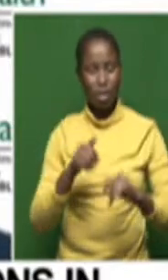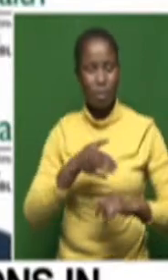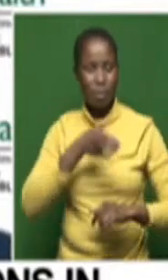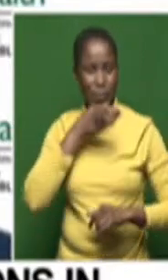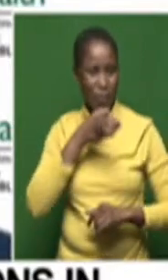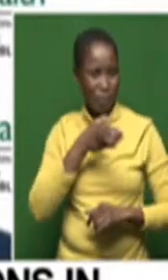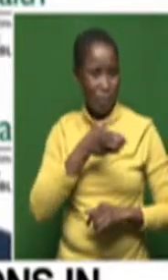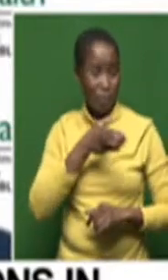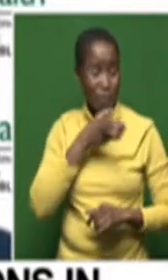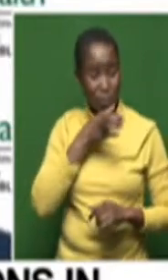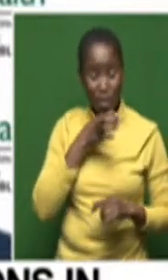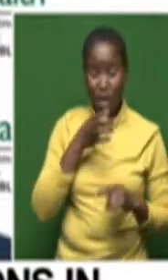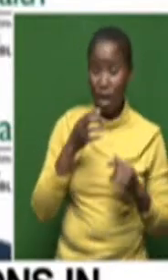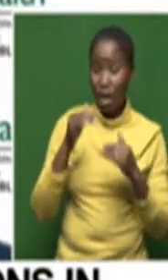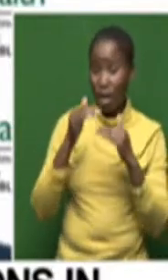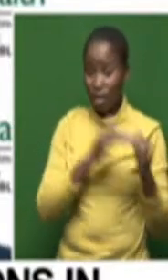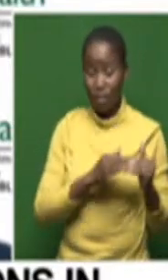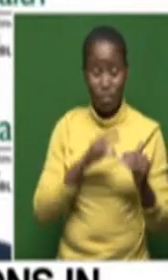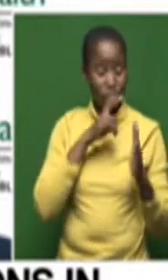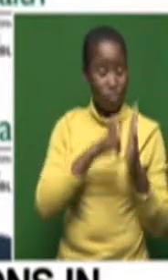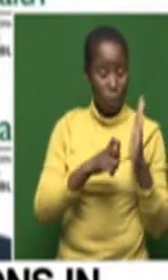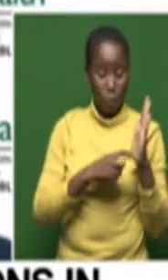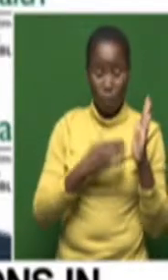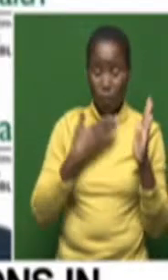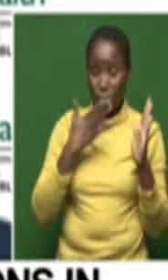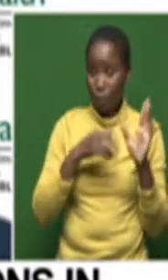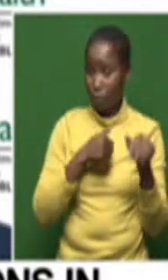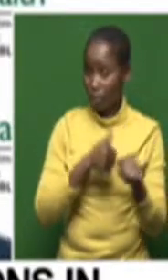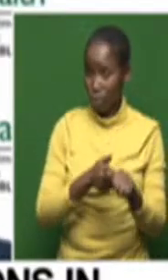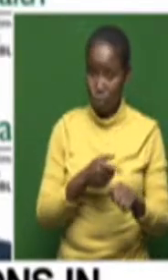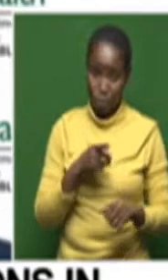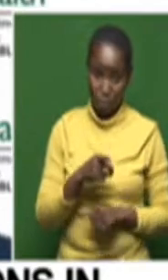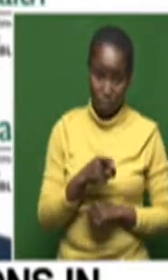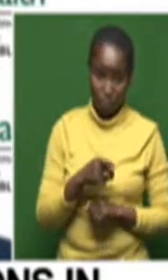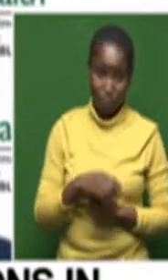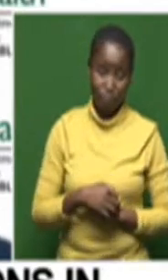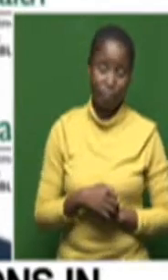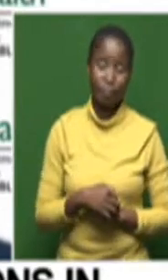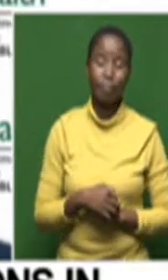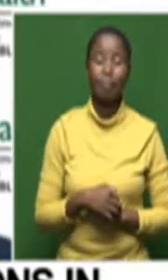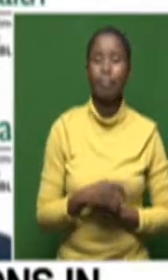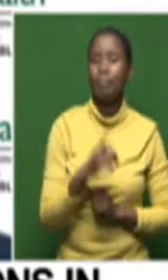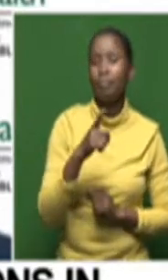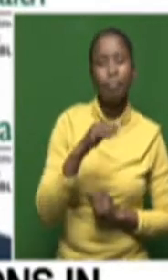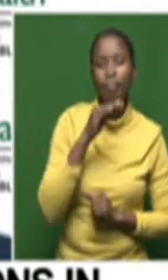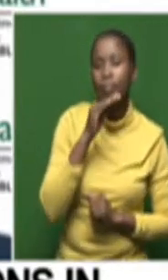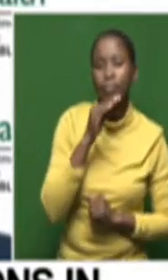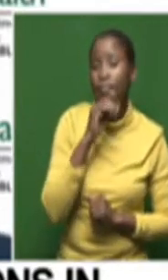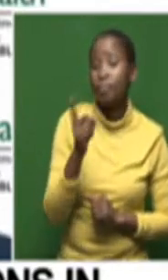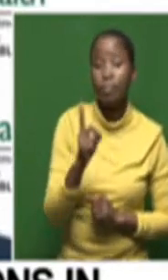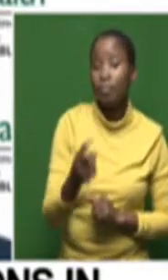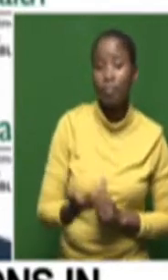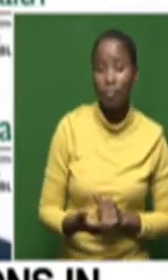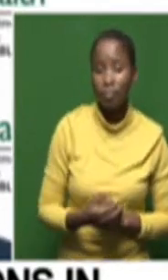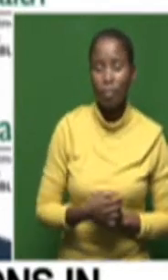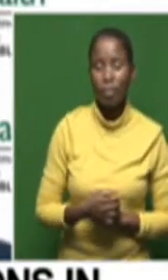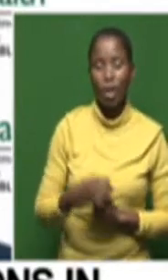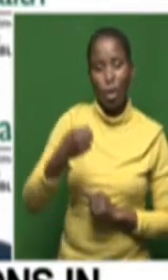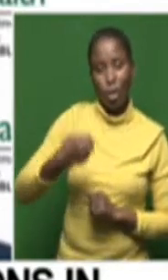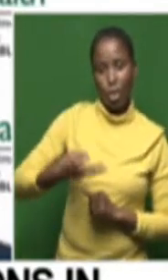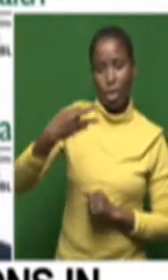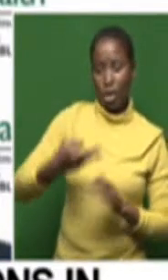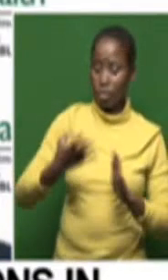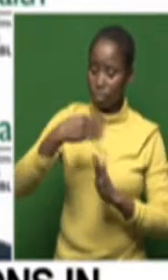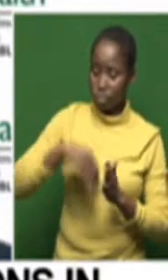So this has played a major role as well. Now, what this means is that the third wave,